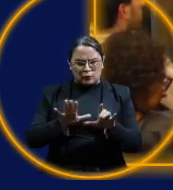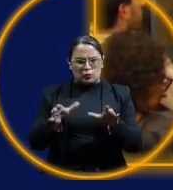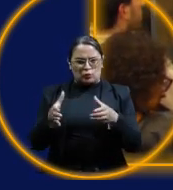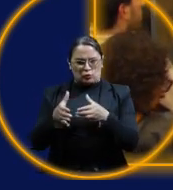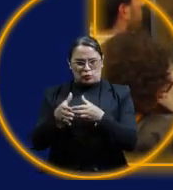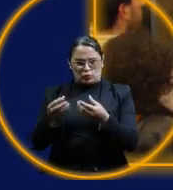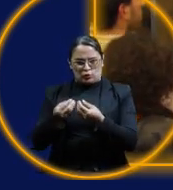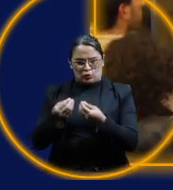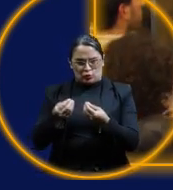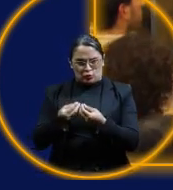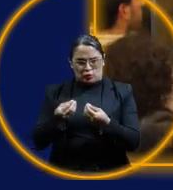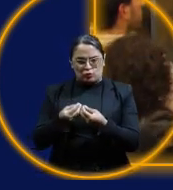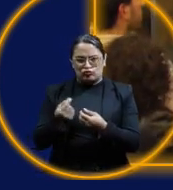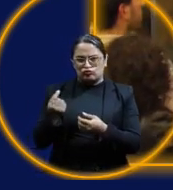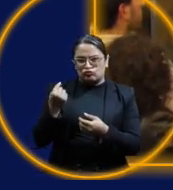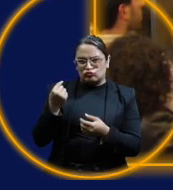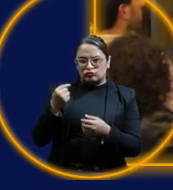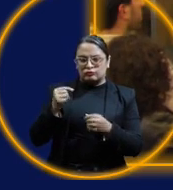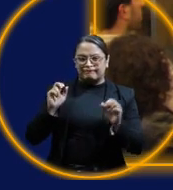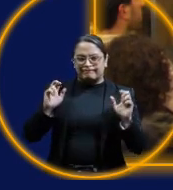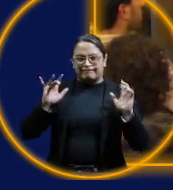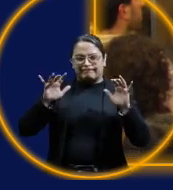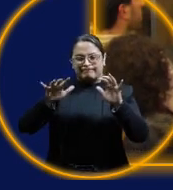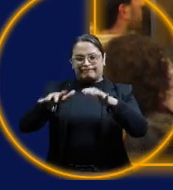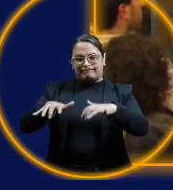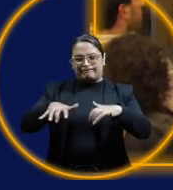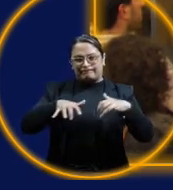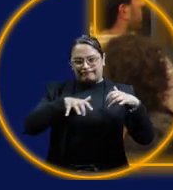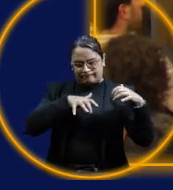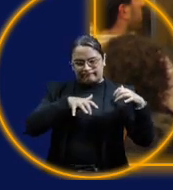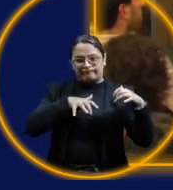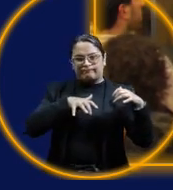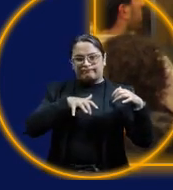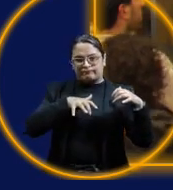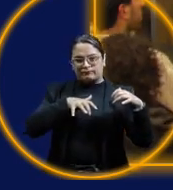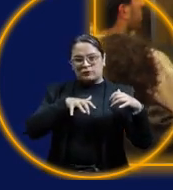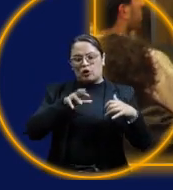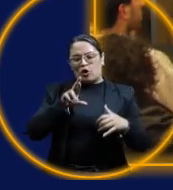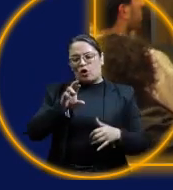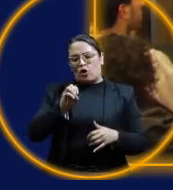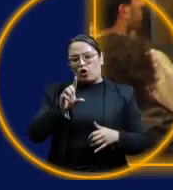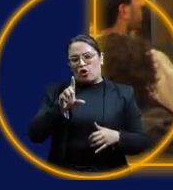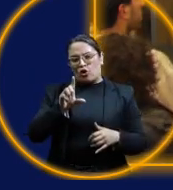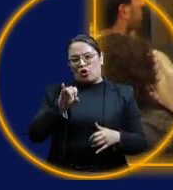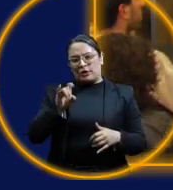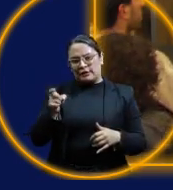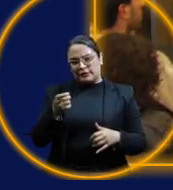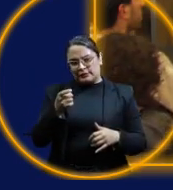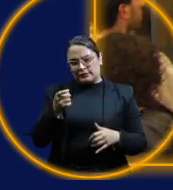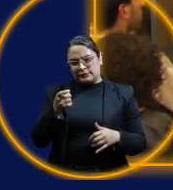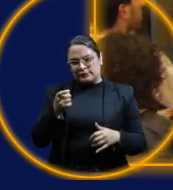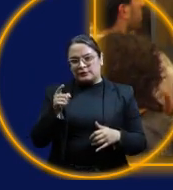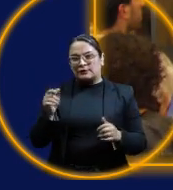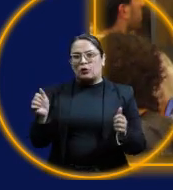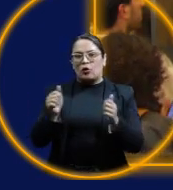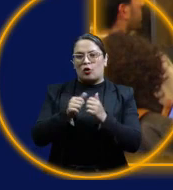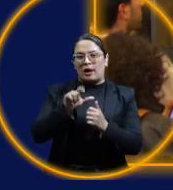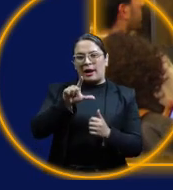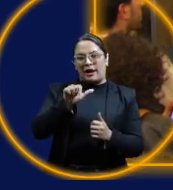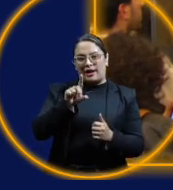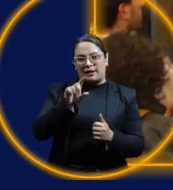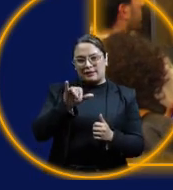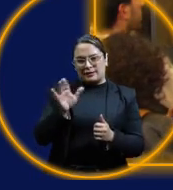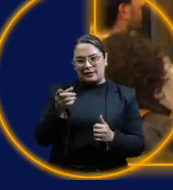blink 182 and She Fed recently the concert Where The Rolling Stones SS with Lady